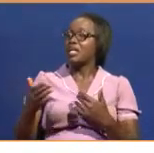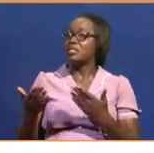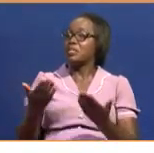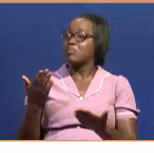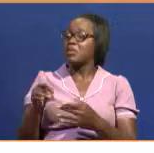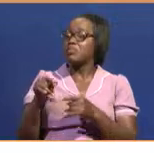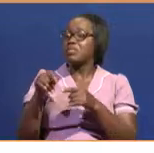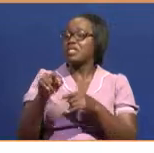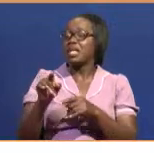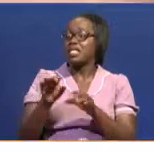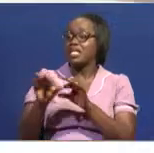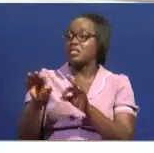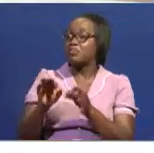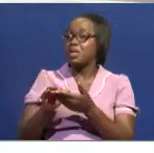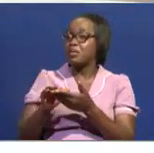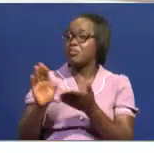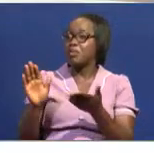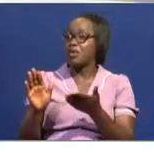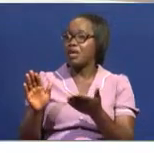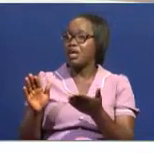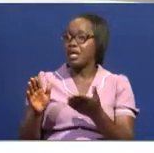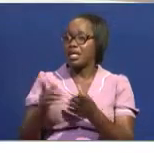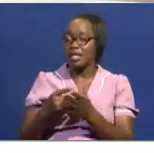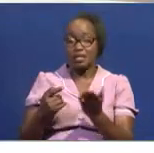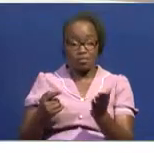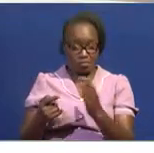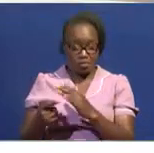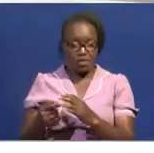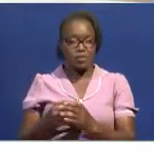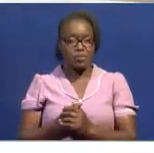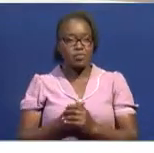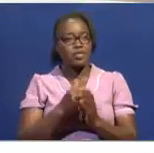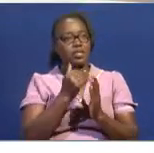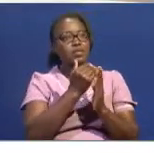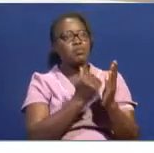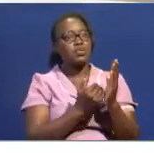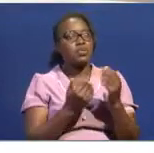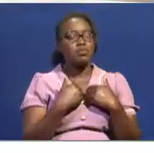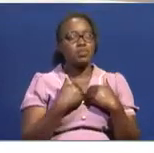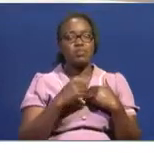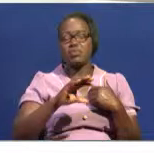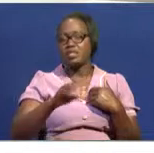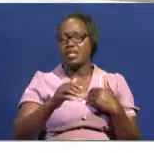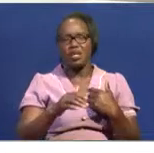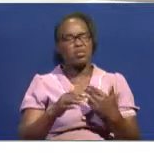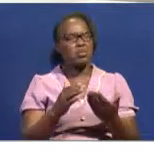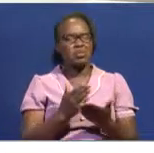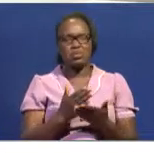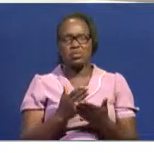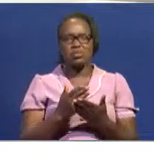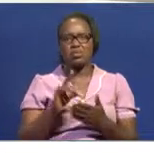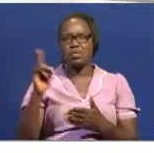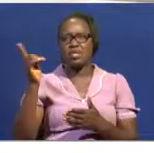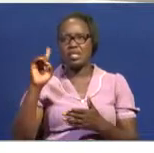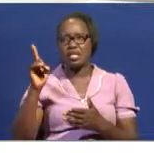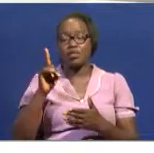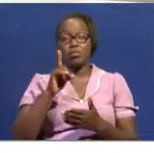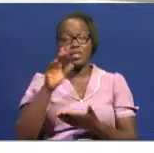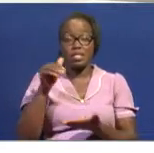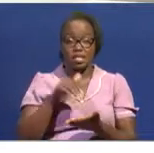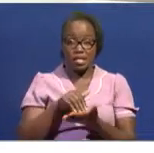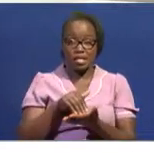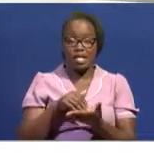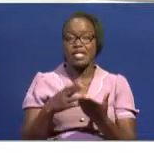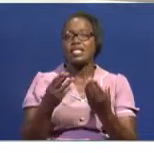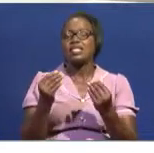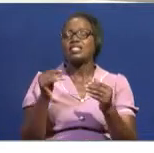give us a view on the JTI people in the counties, then maybe I can we have programs also in the counties. Okay, of course, Nairobi is the hub, and